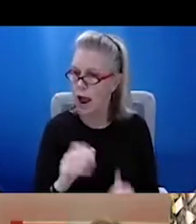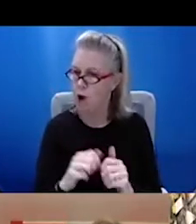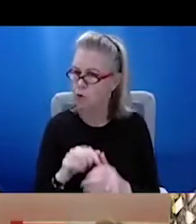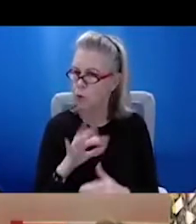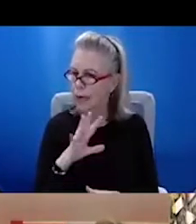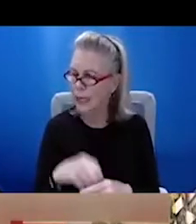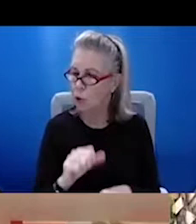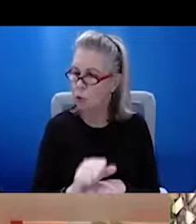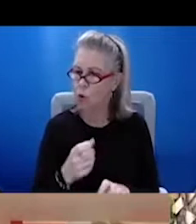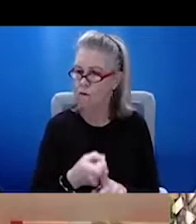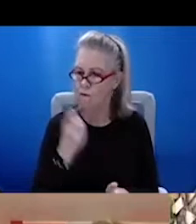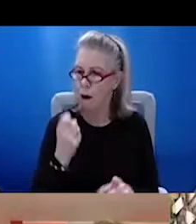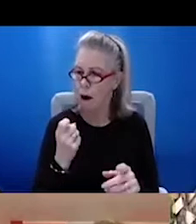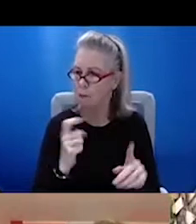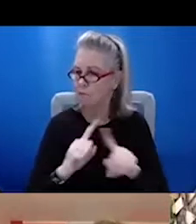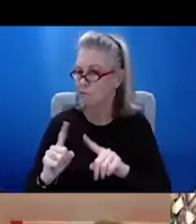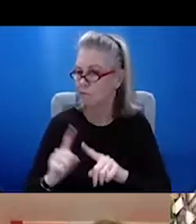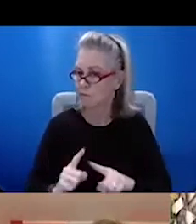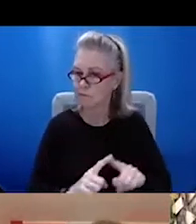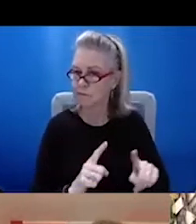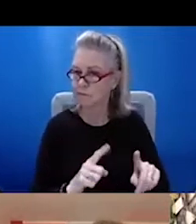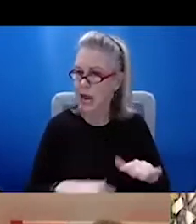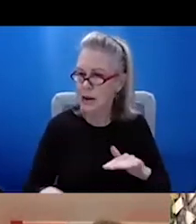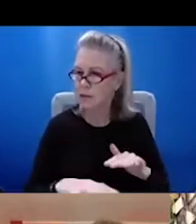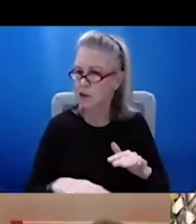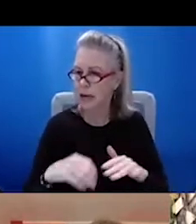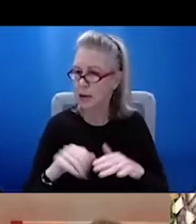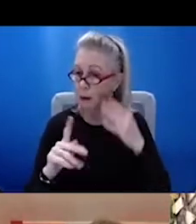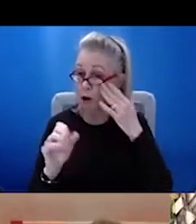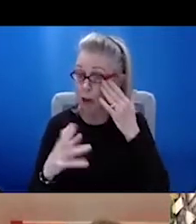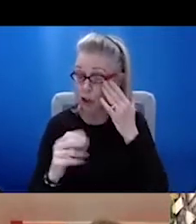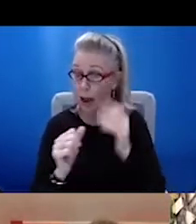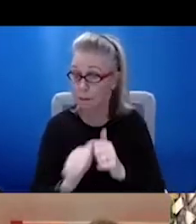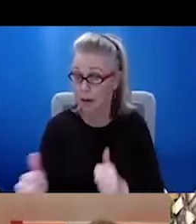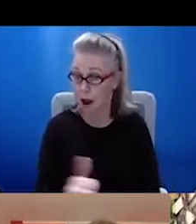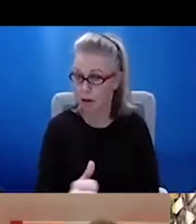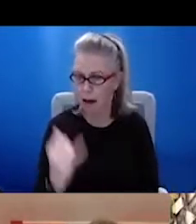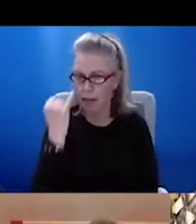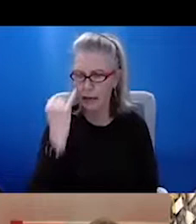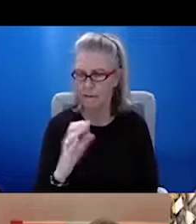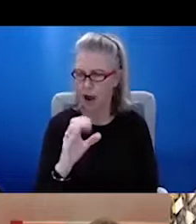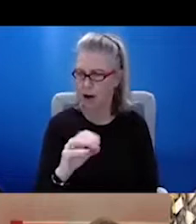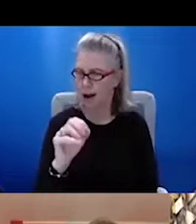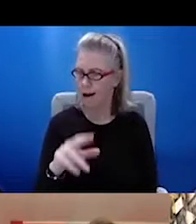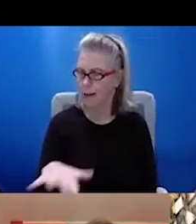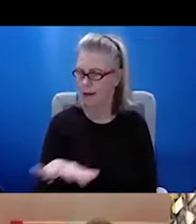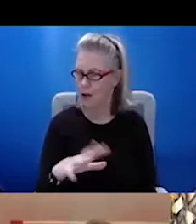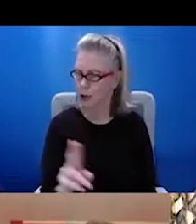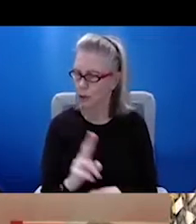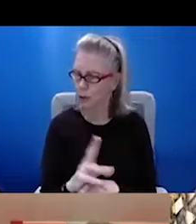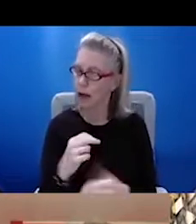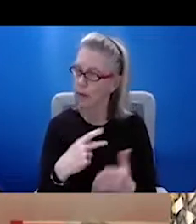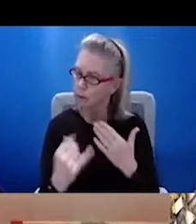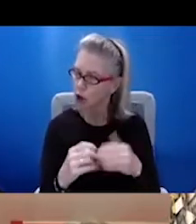from the multiple manifestations of the commons in Morocco and beyond. The notion of commons used and the project in